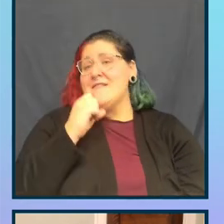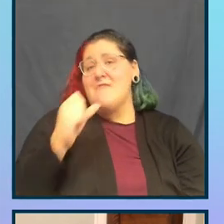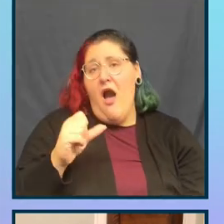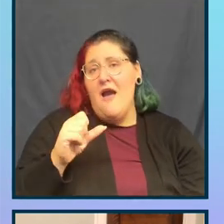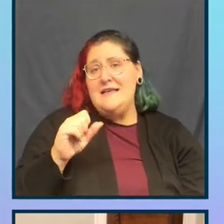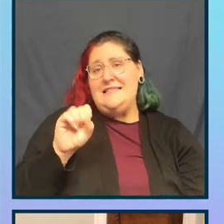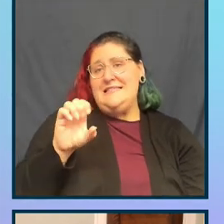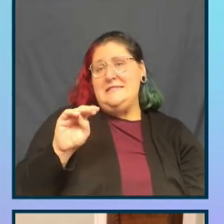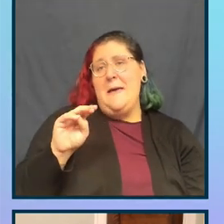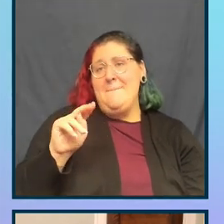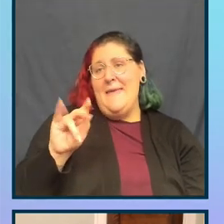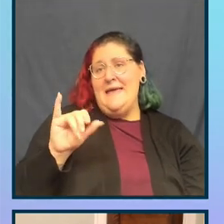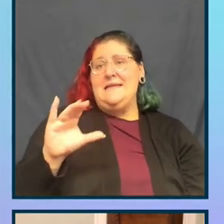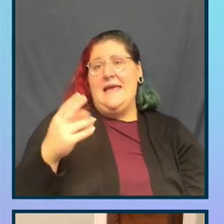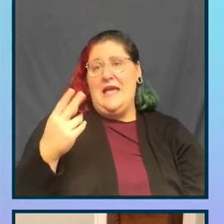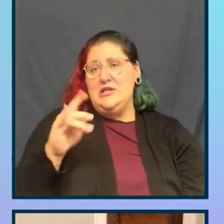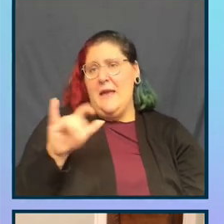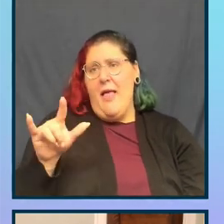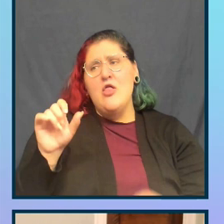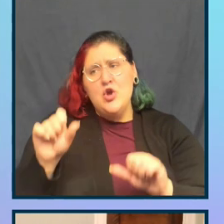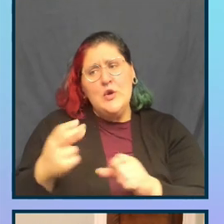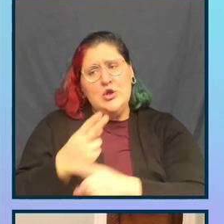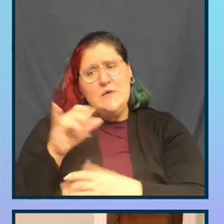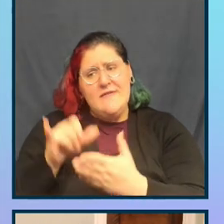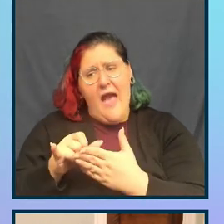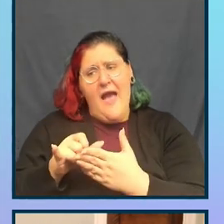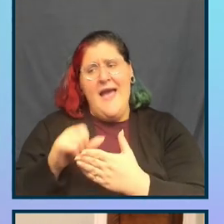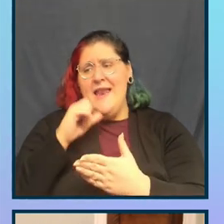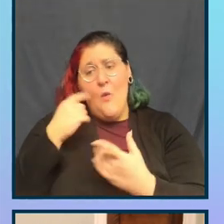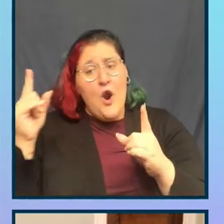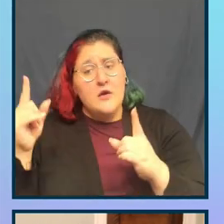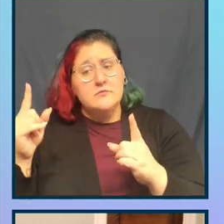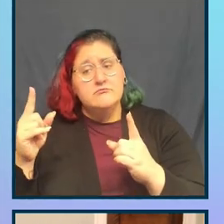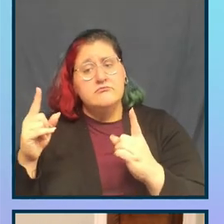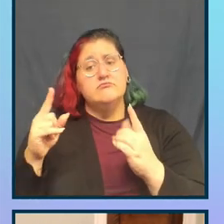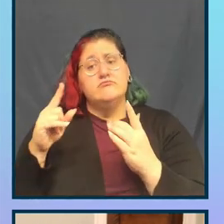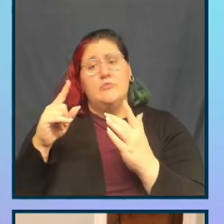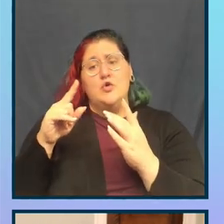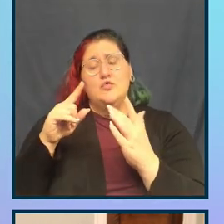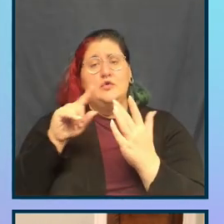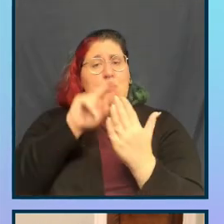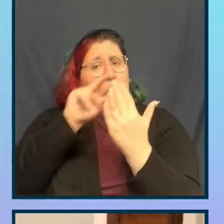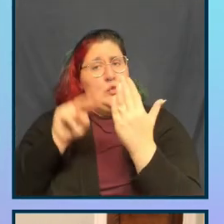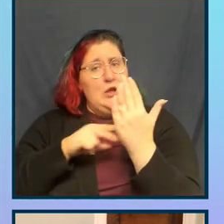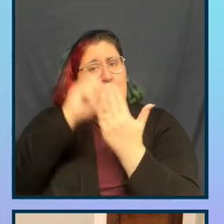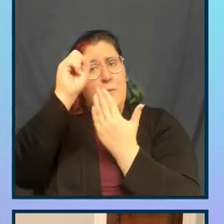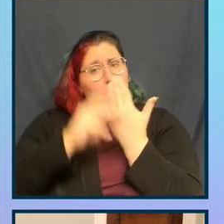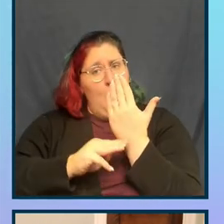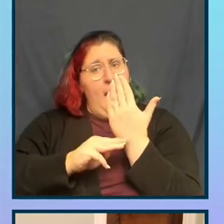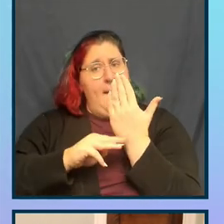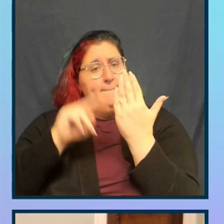HTML that can be read by screen readers. To our benefit and detriment, web browsers are extremely